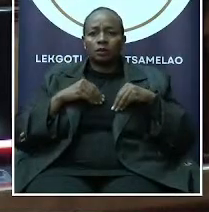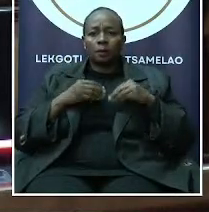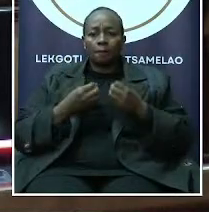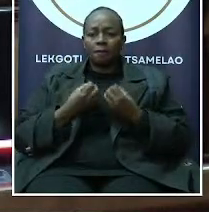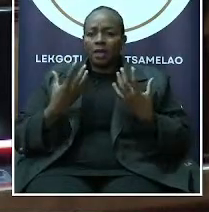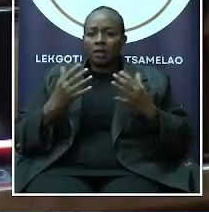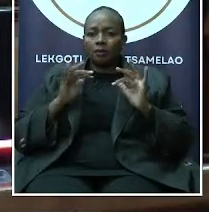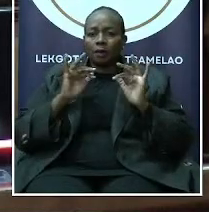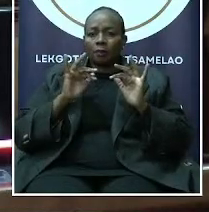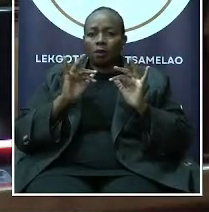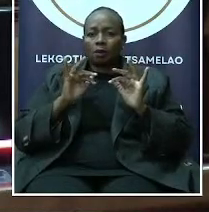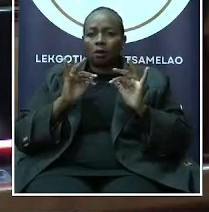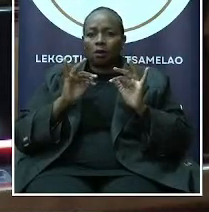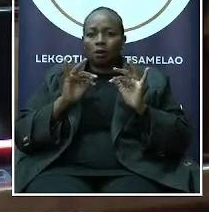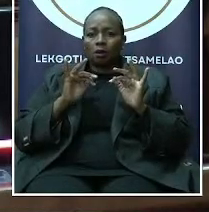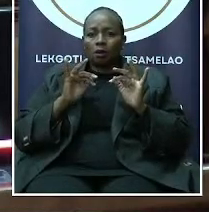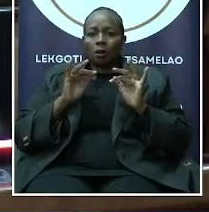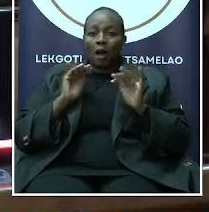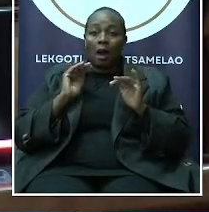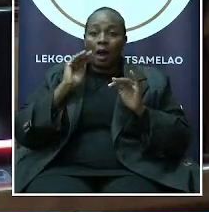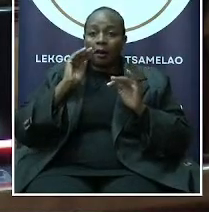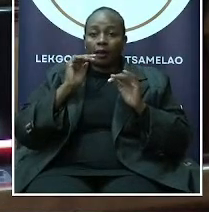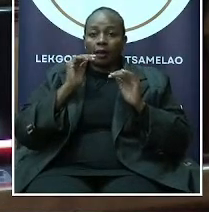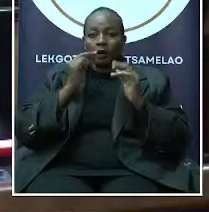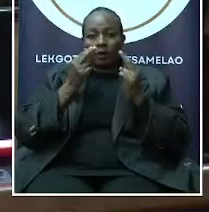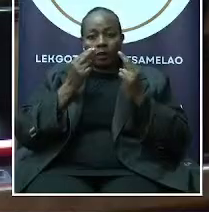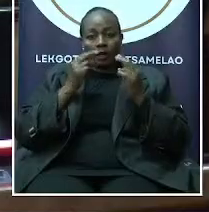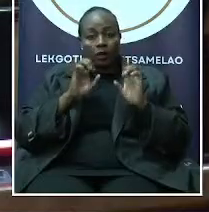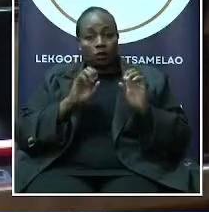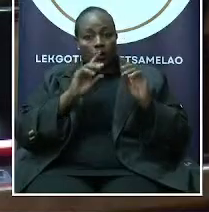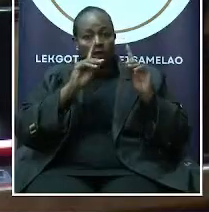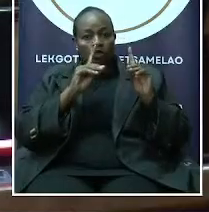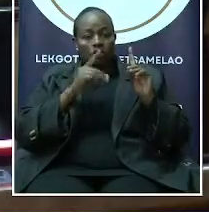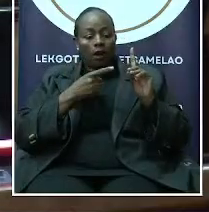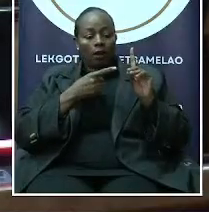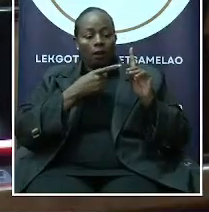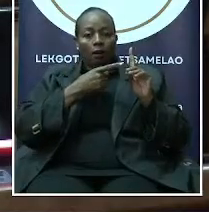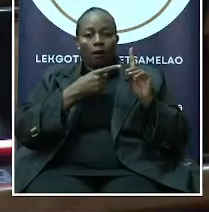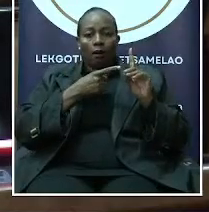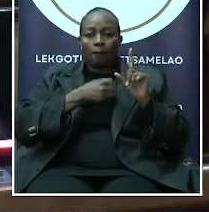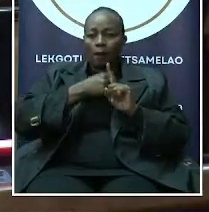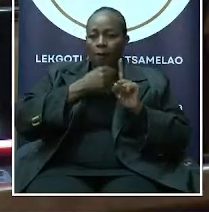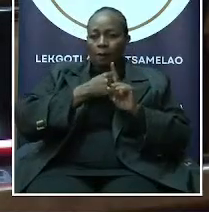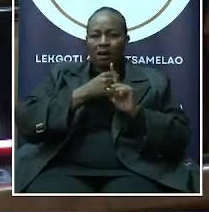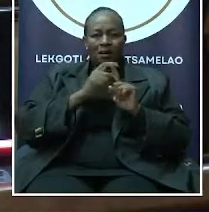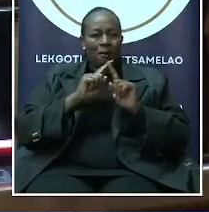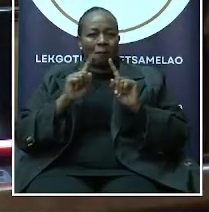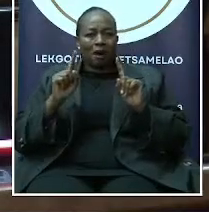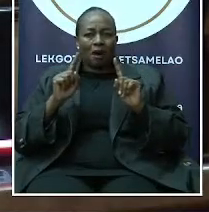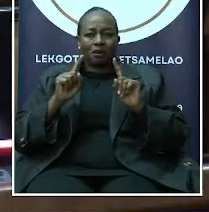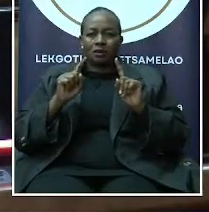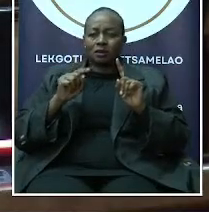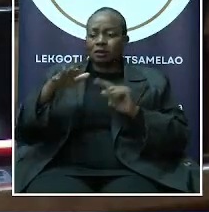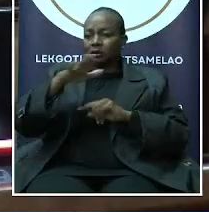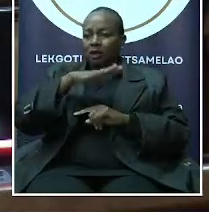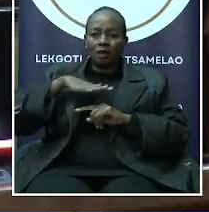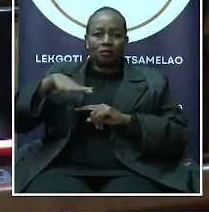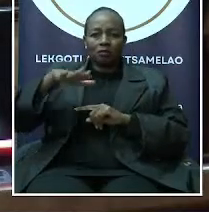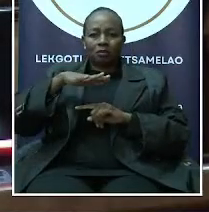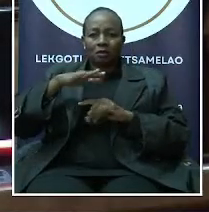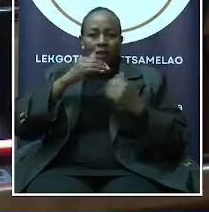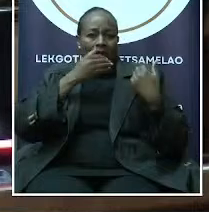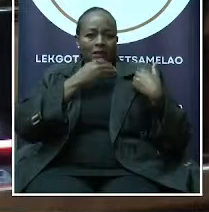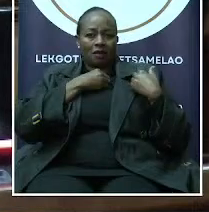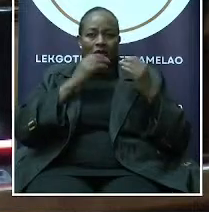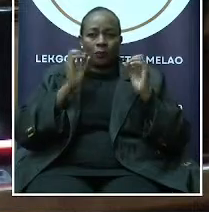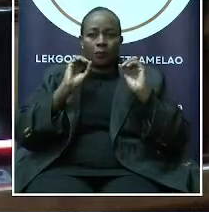pursue higher education in this province while living in squabbles and insecurities in many